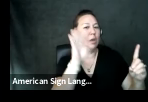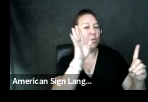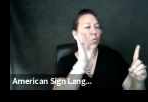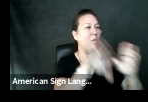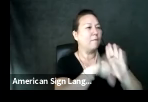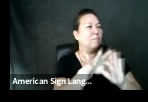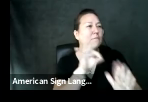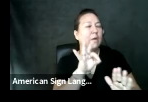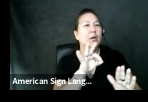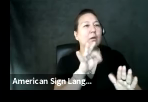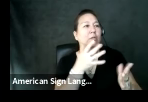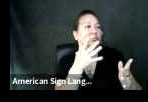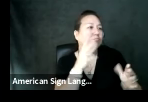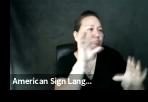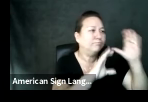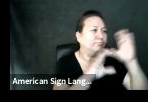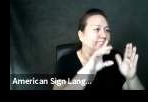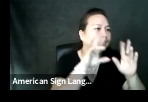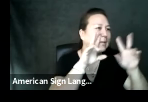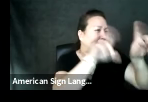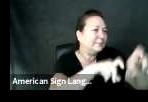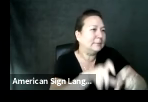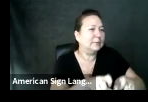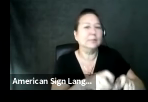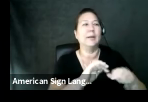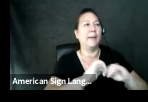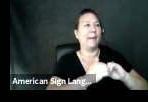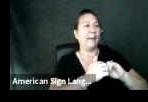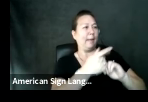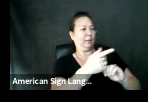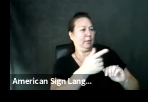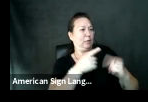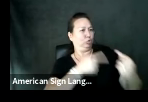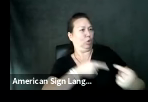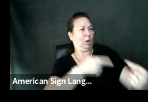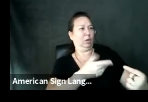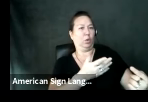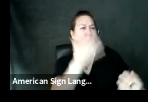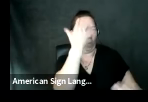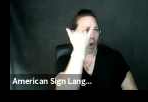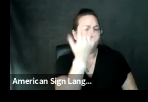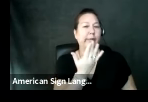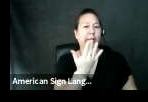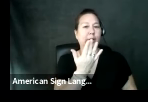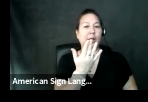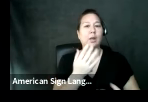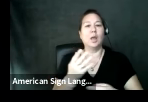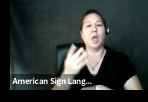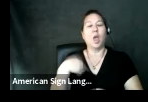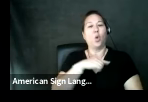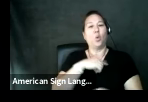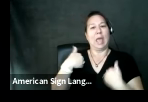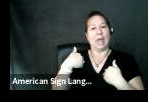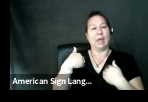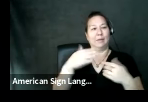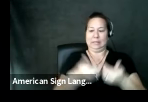school year, all students have had a different educational setting. As we are all very well aware, we have been in a